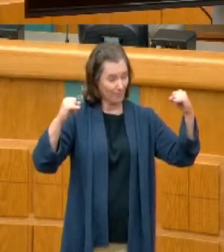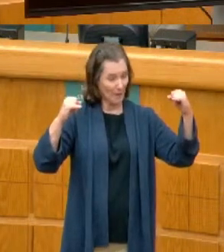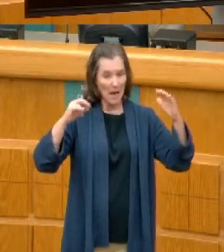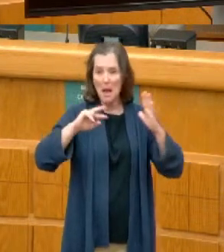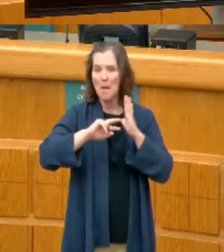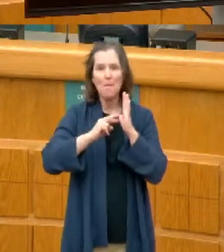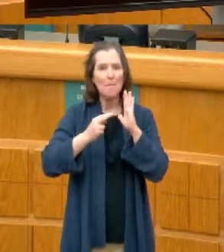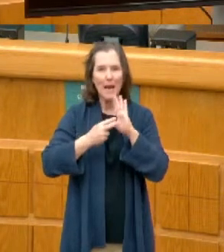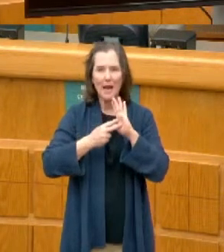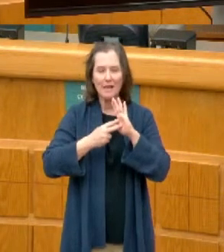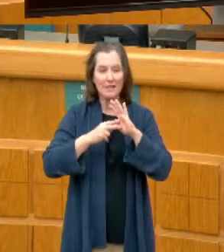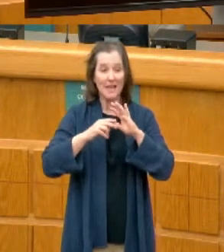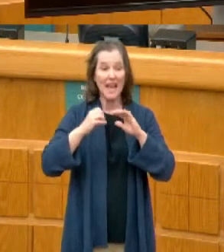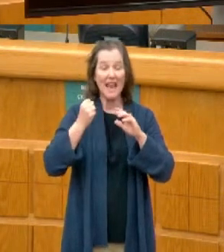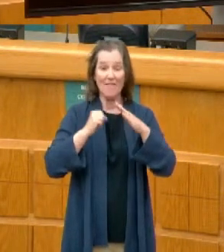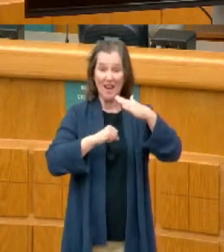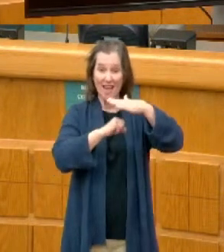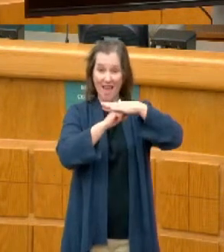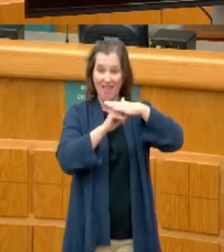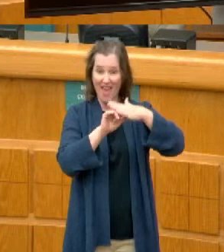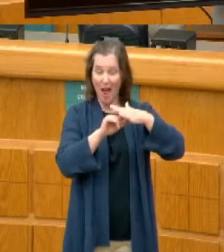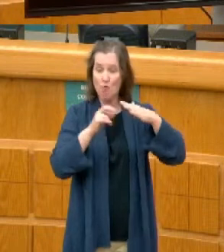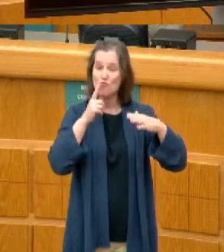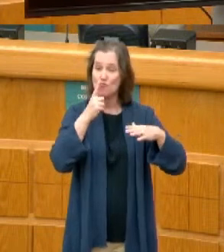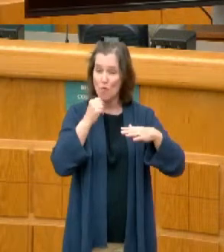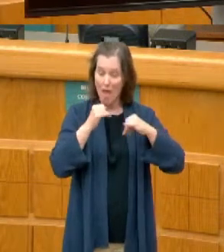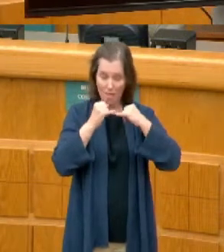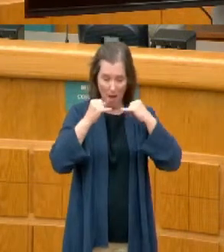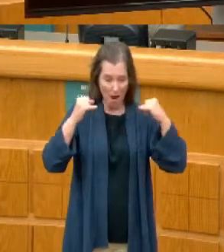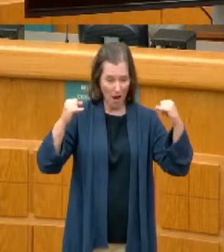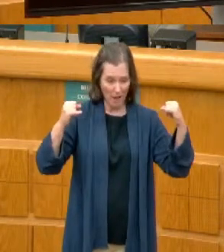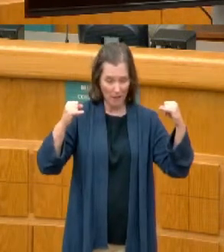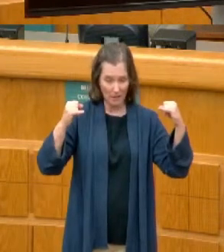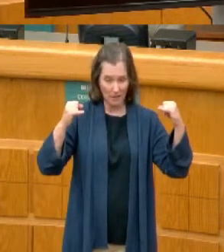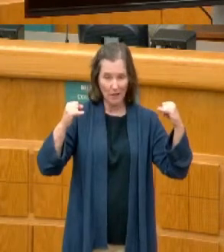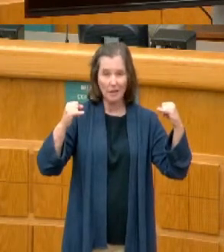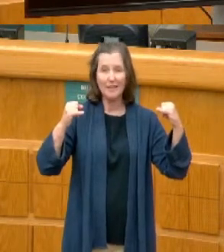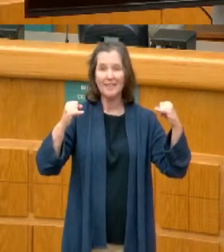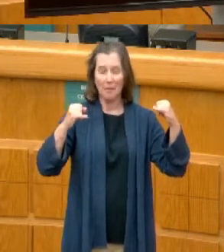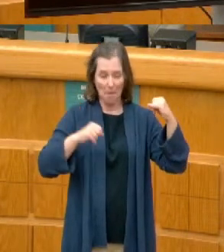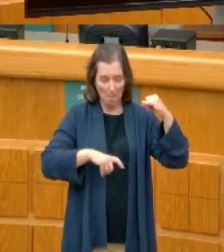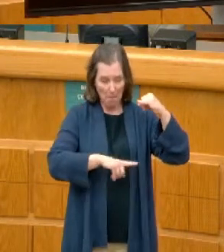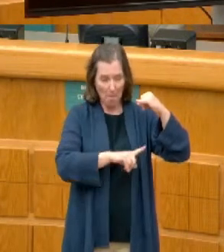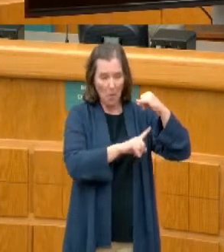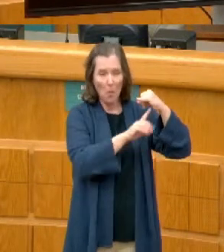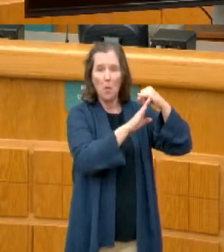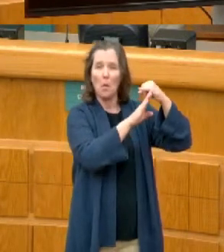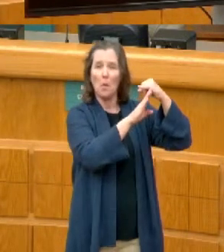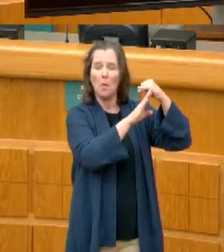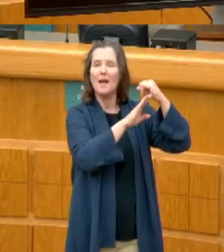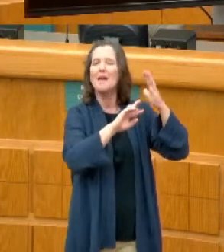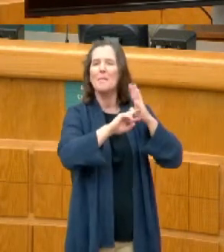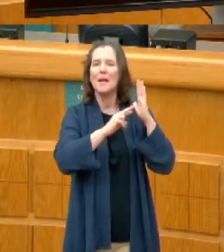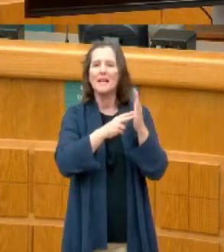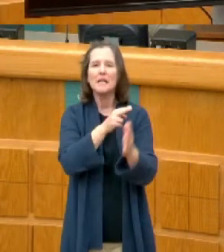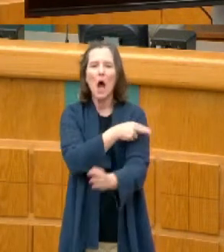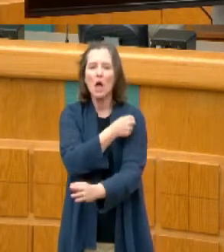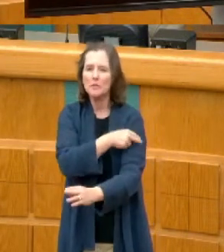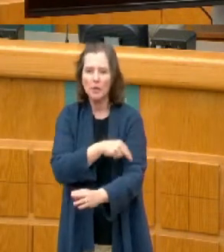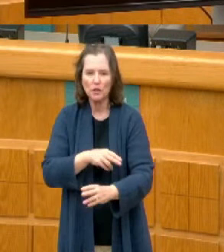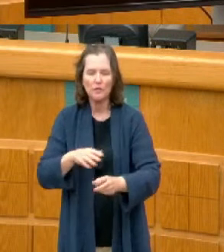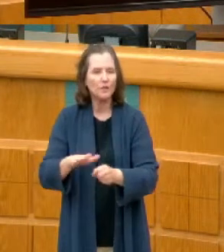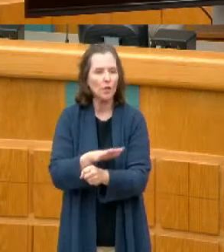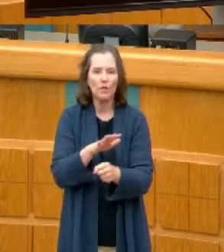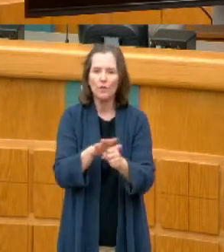at that red line again, because that red line means that your hospitals are highly compromised. They're not able to